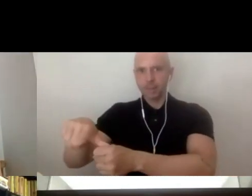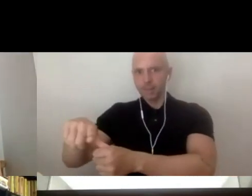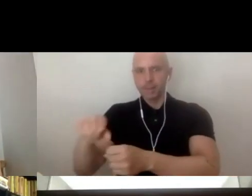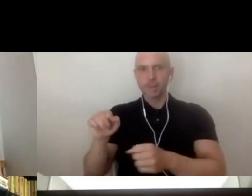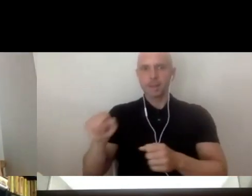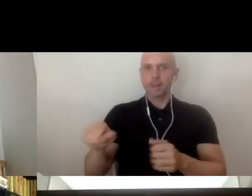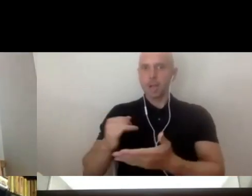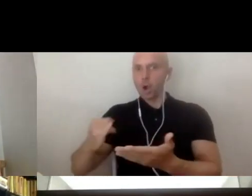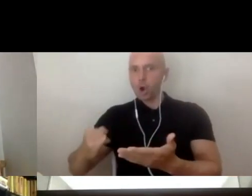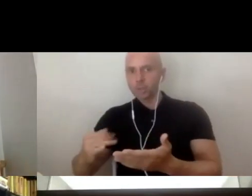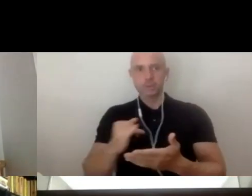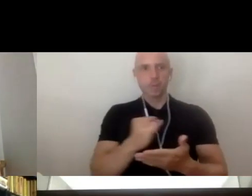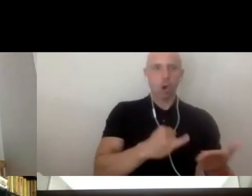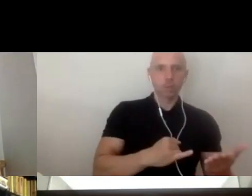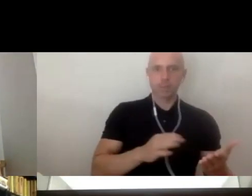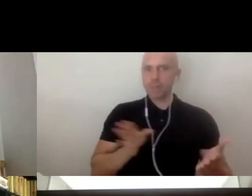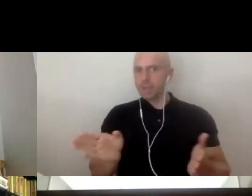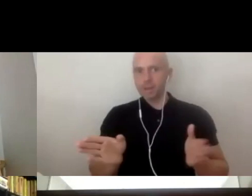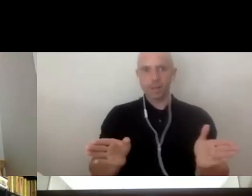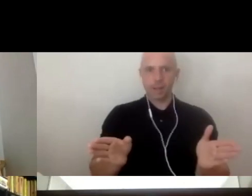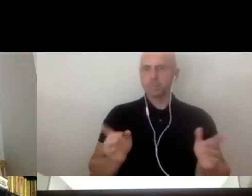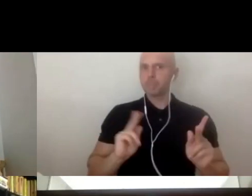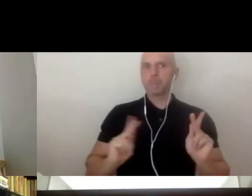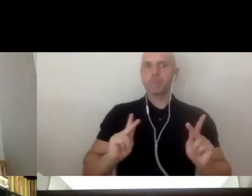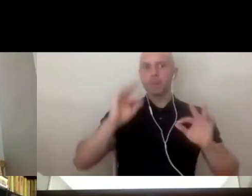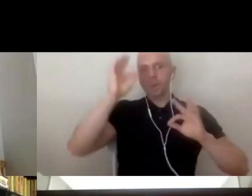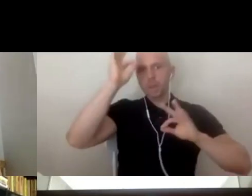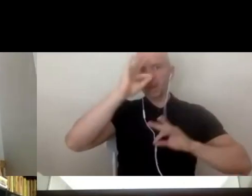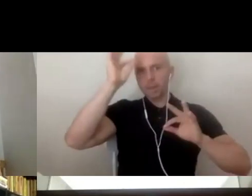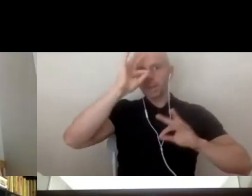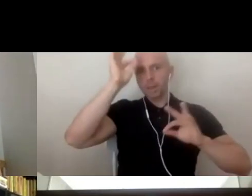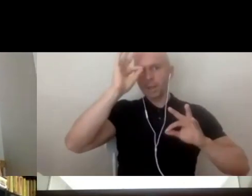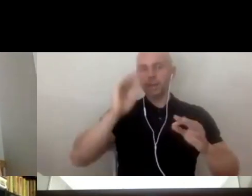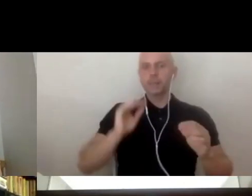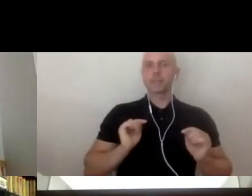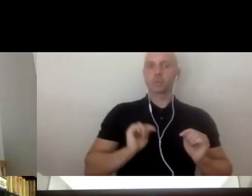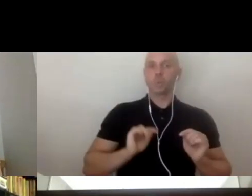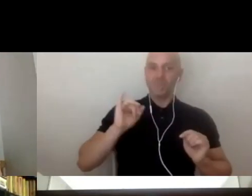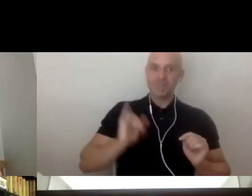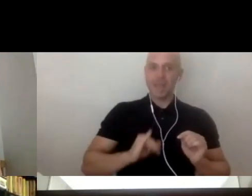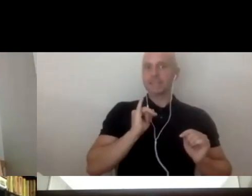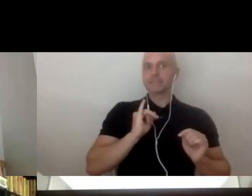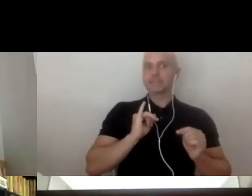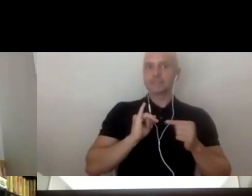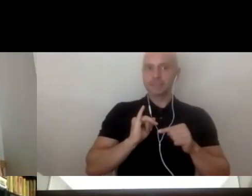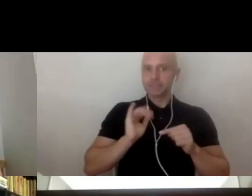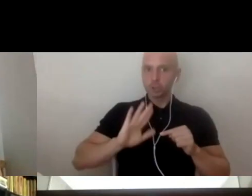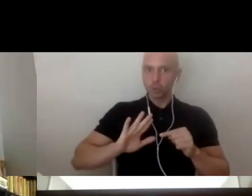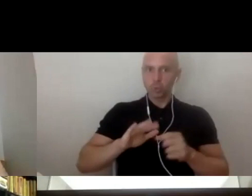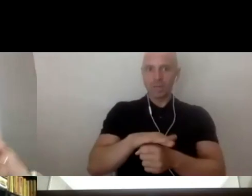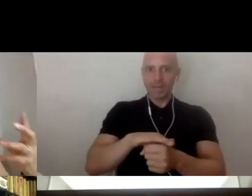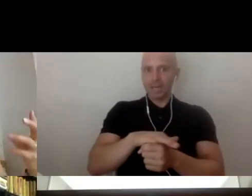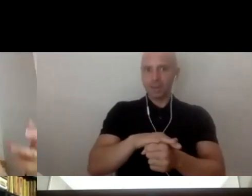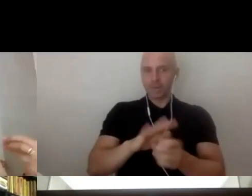searching online, that whole issue of discoverability, of you being able to advertise within your own